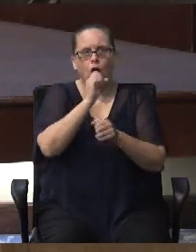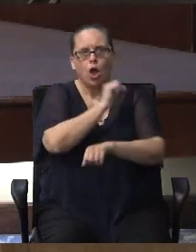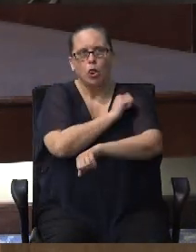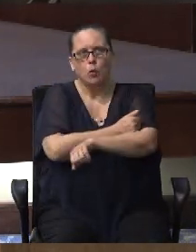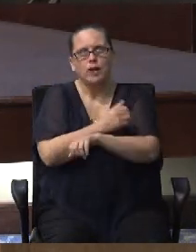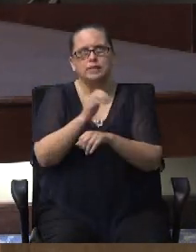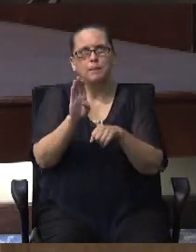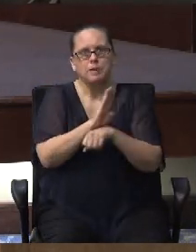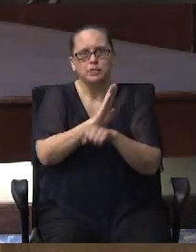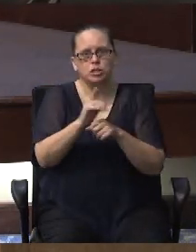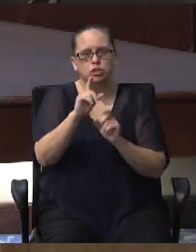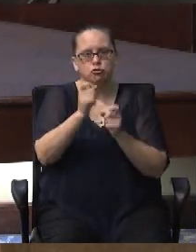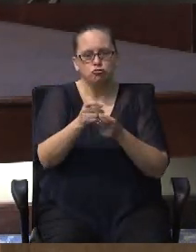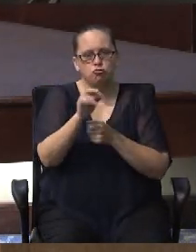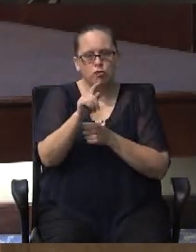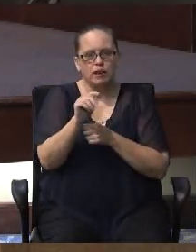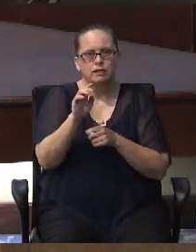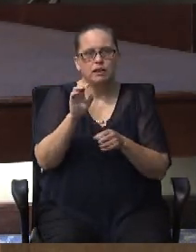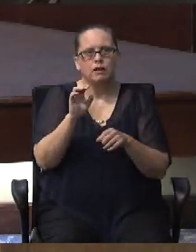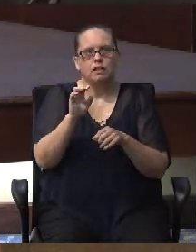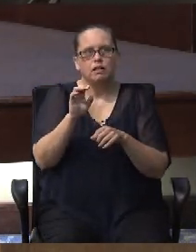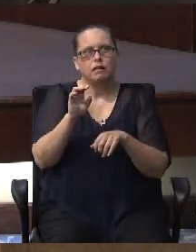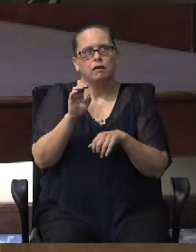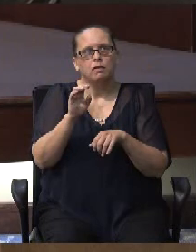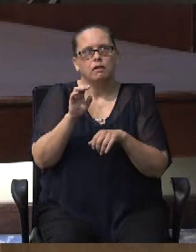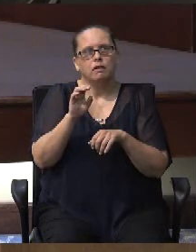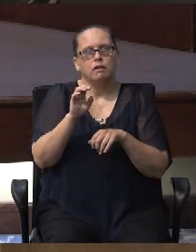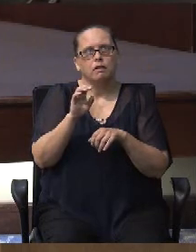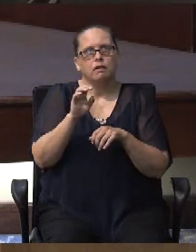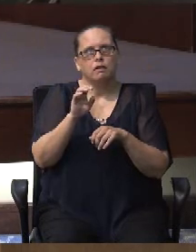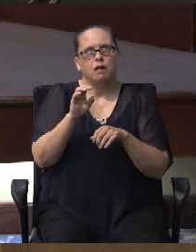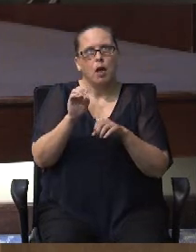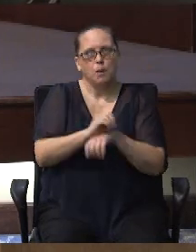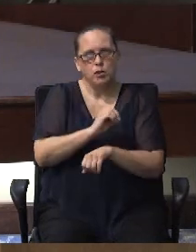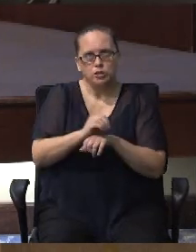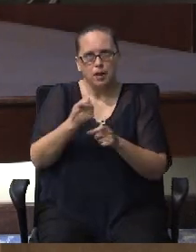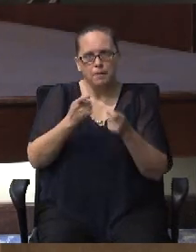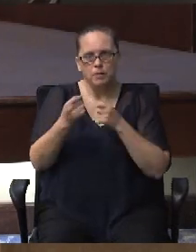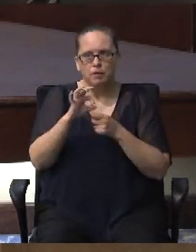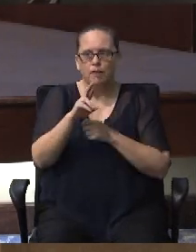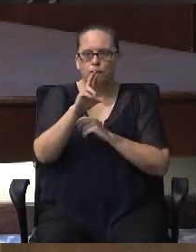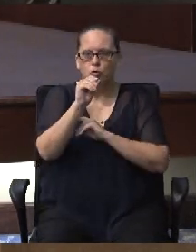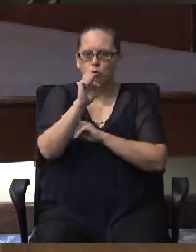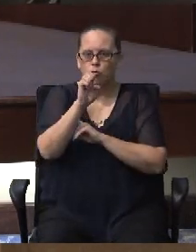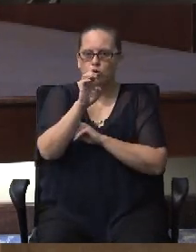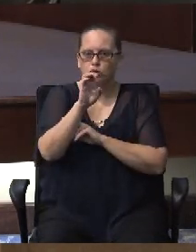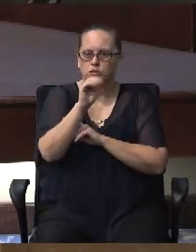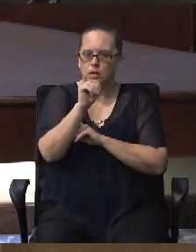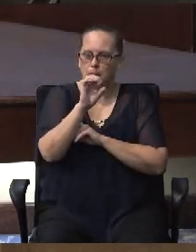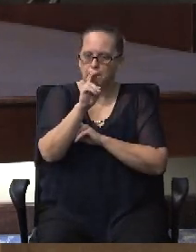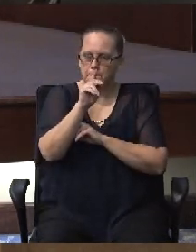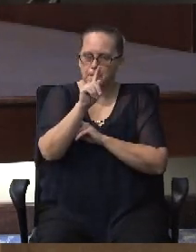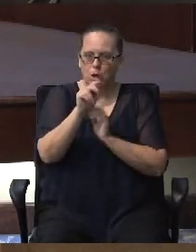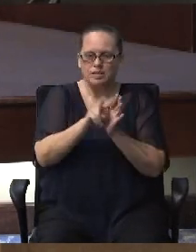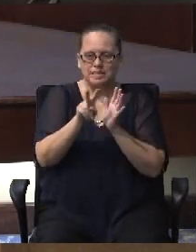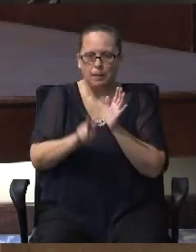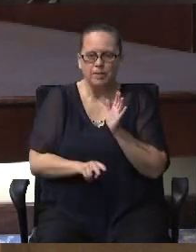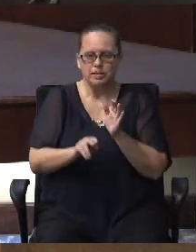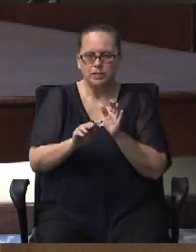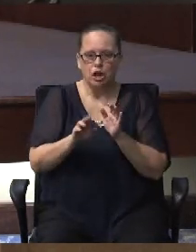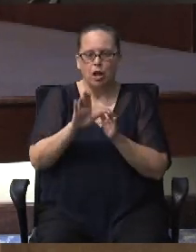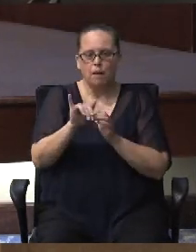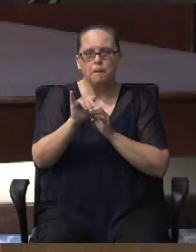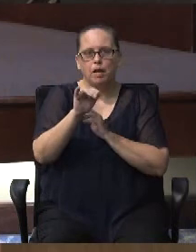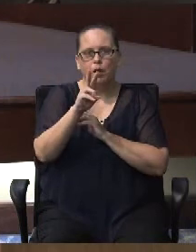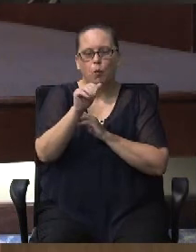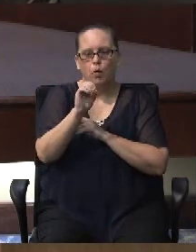professional, auditing, financial consulting services, and operation and management of Rosemount Cemetery by Waco